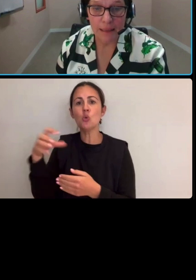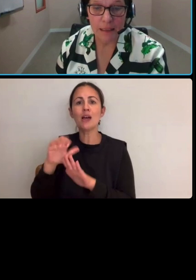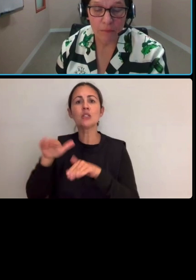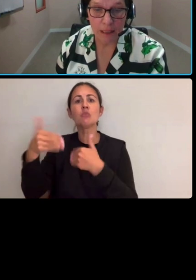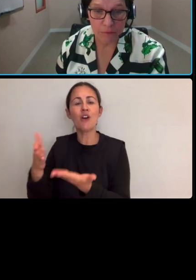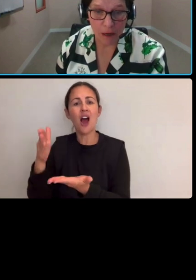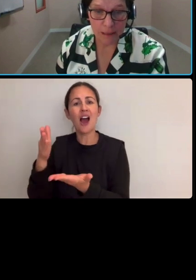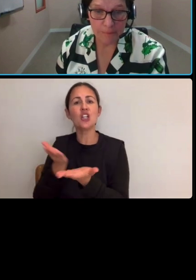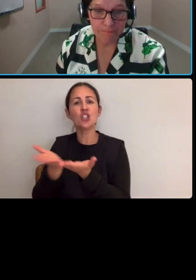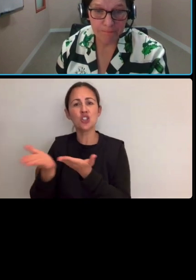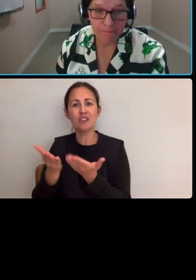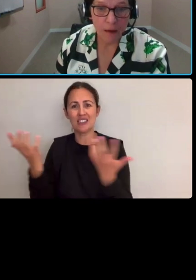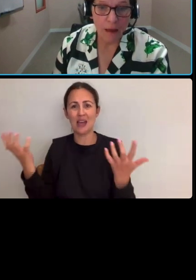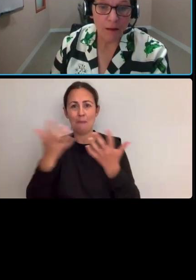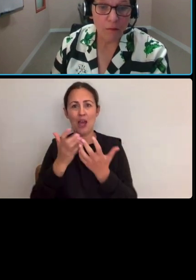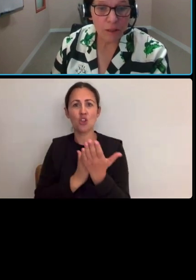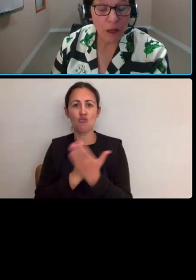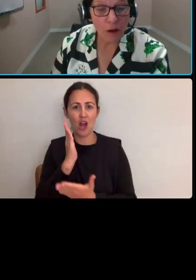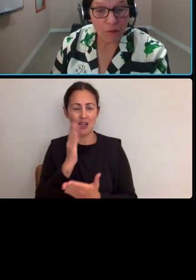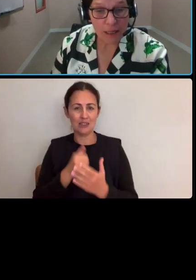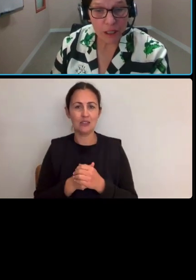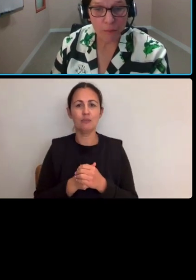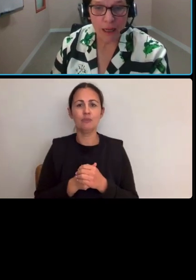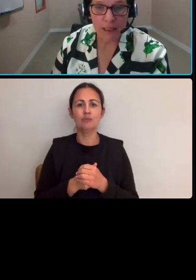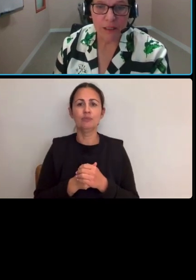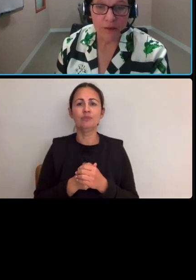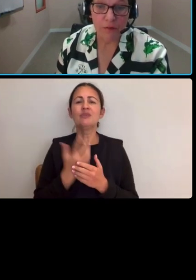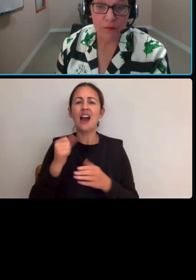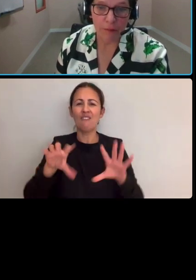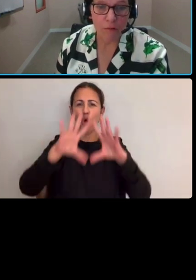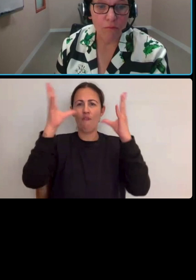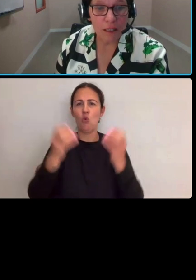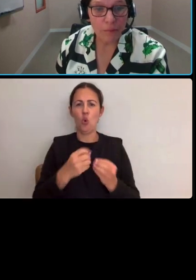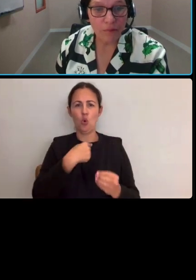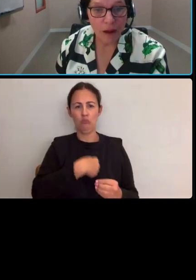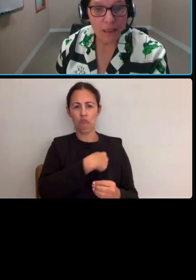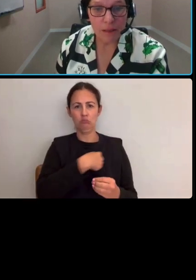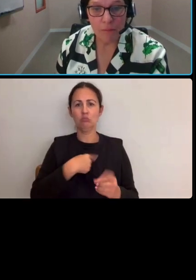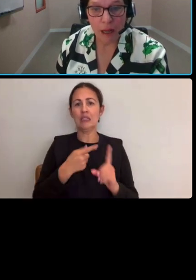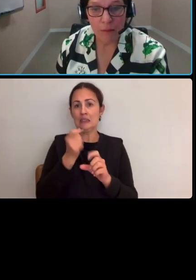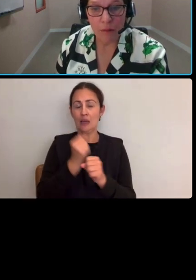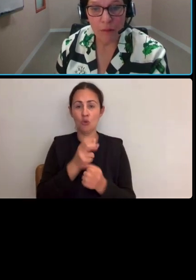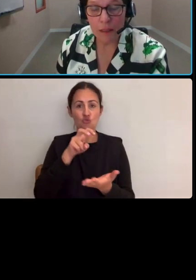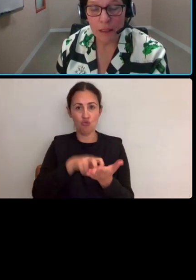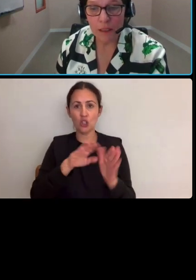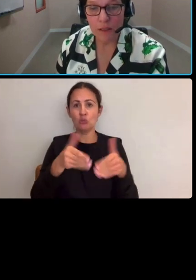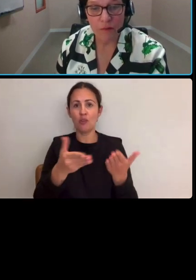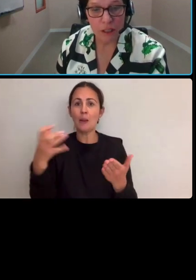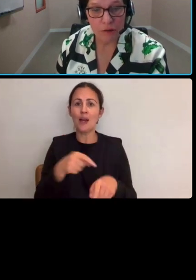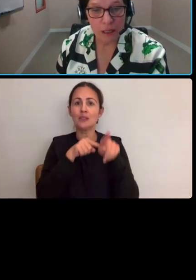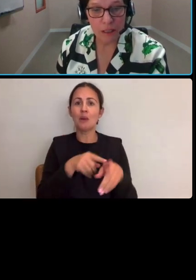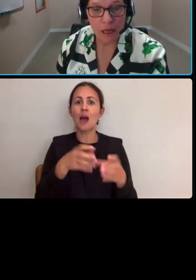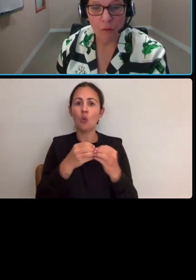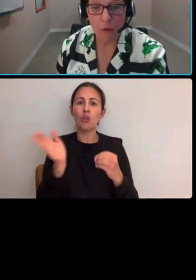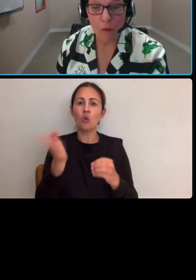a manner consistent with these rights. There will also be overarching obligations. For example, registered providers must comply with all conditions